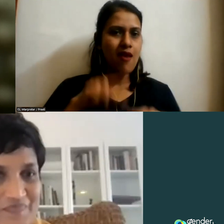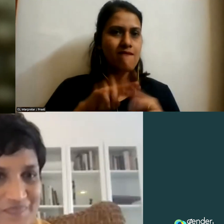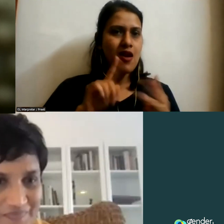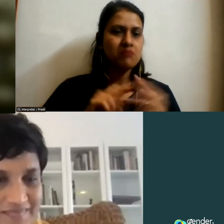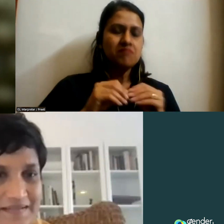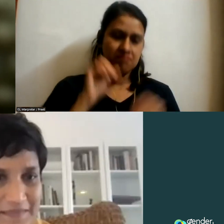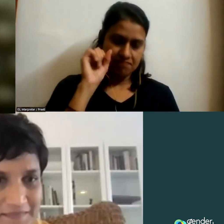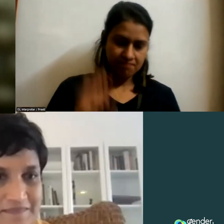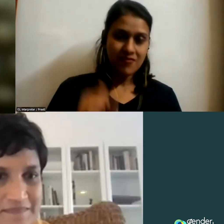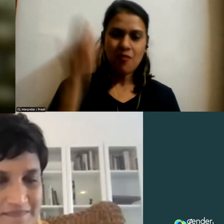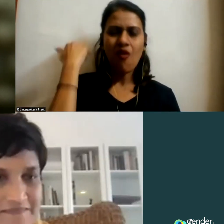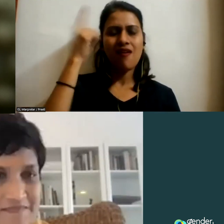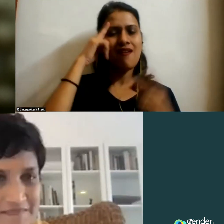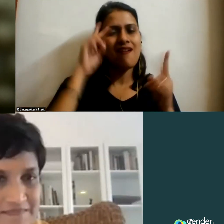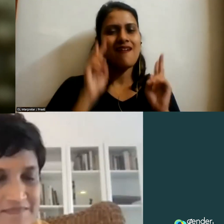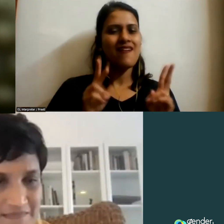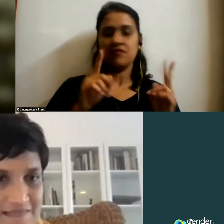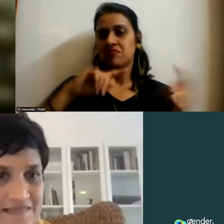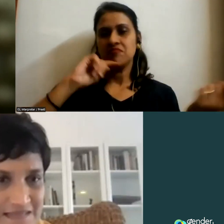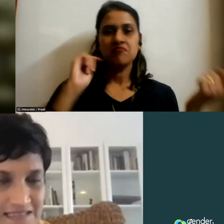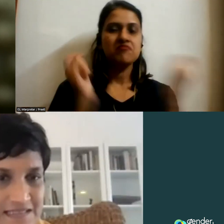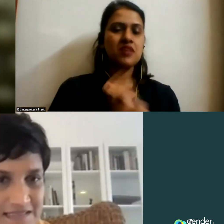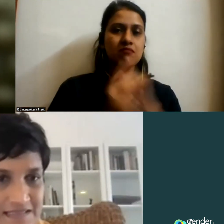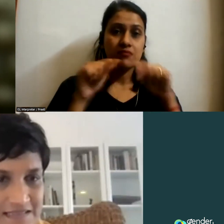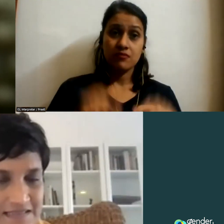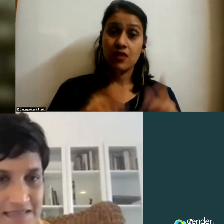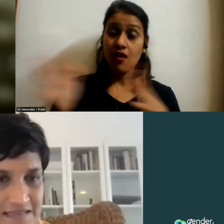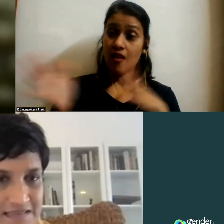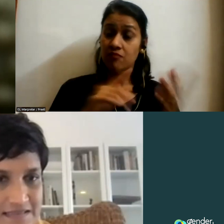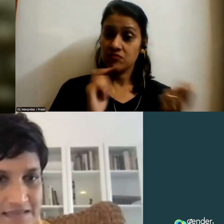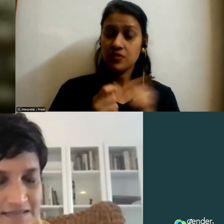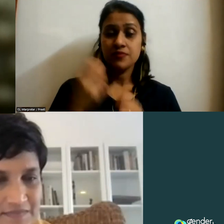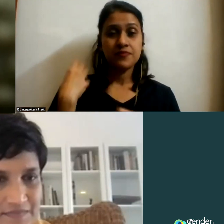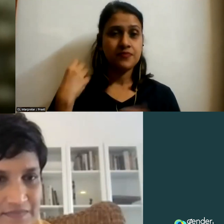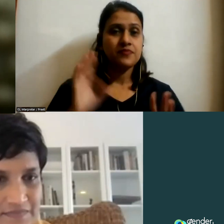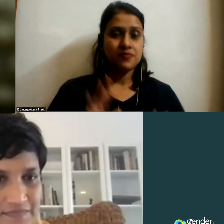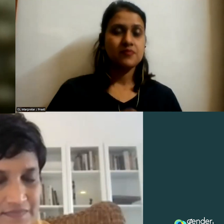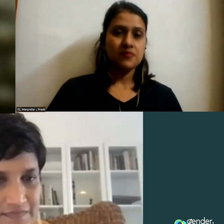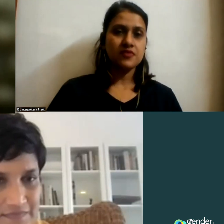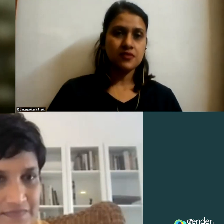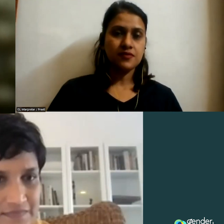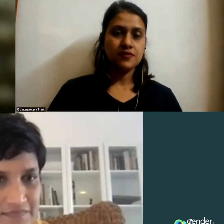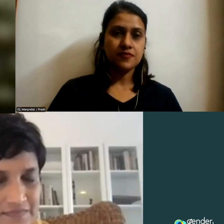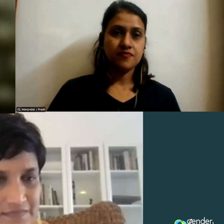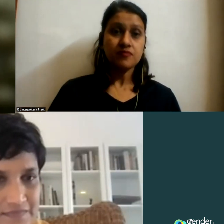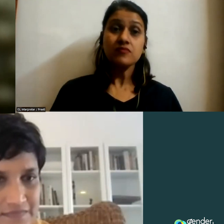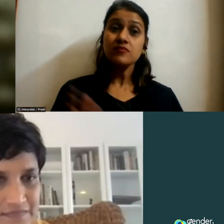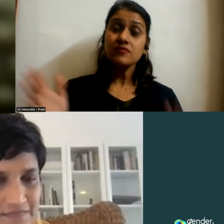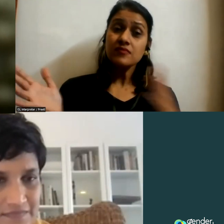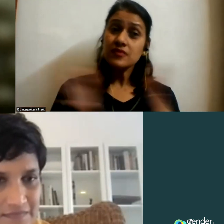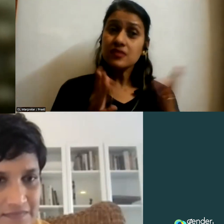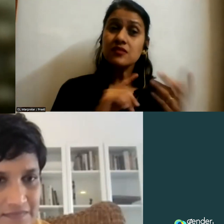midst of that. There's no getting away from that. And when we think about climate change, again, there's no denying